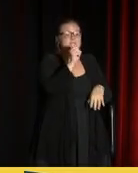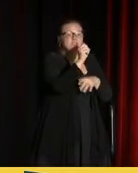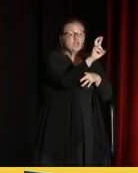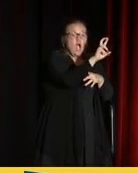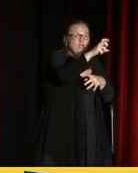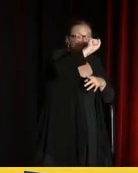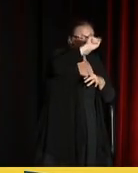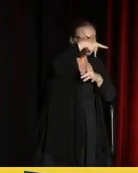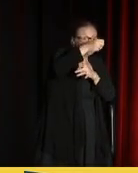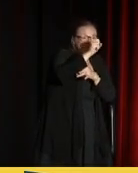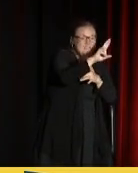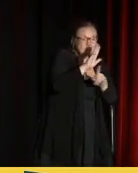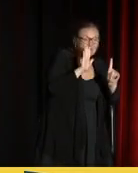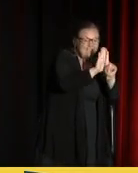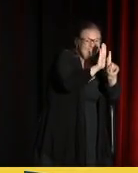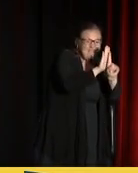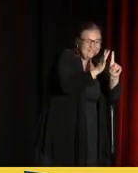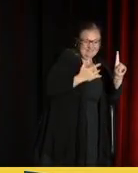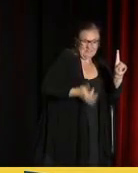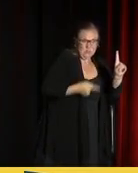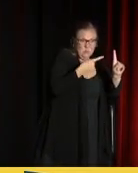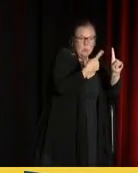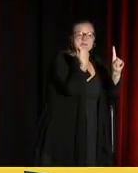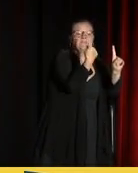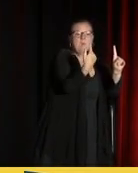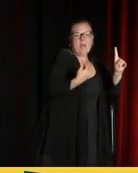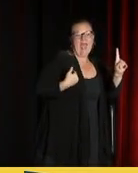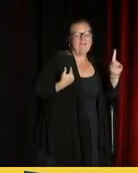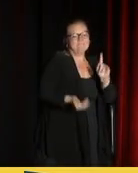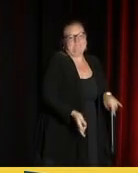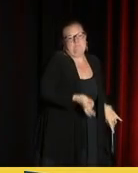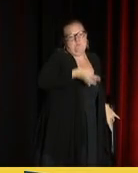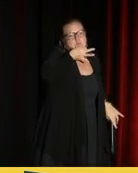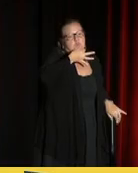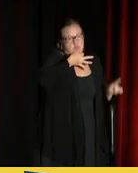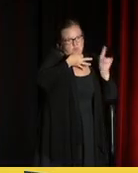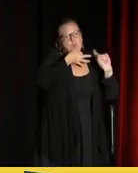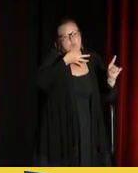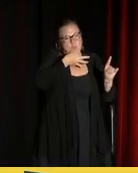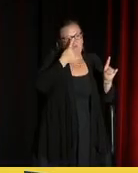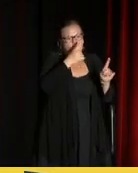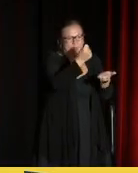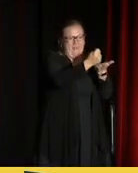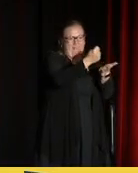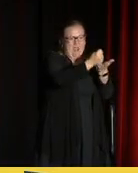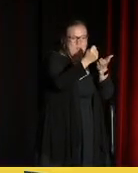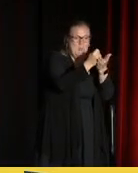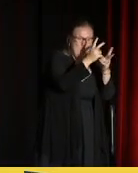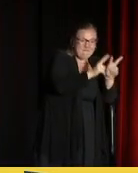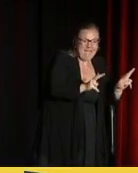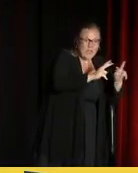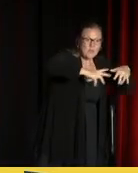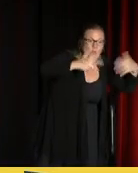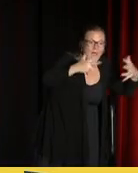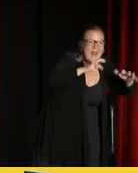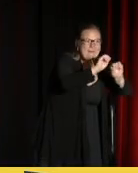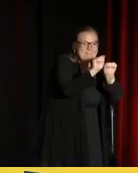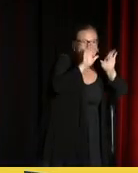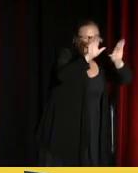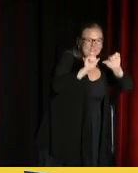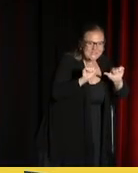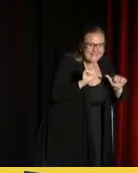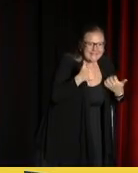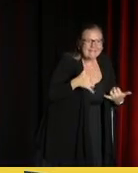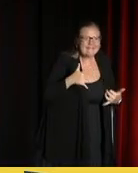about is, he's somebody who has expertise in the therapeutic value of magic